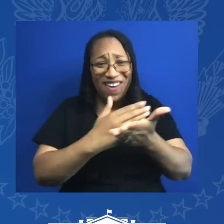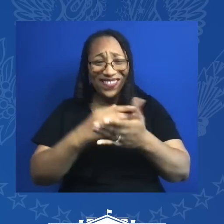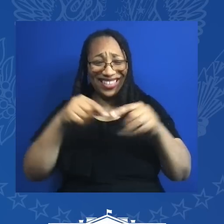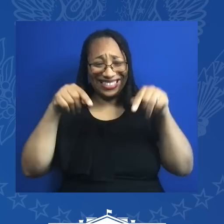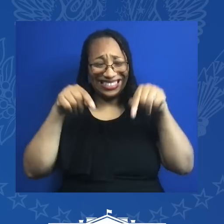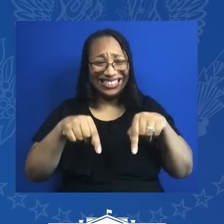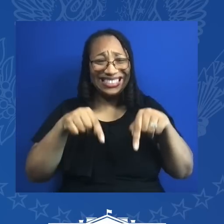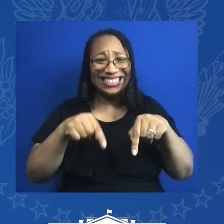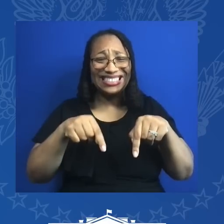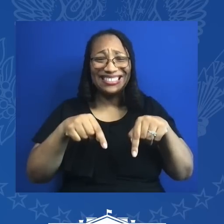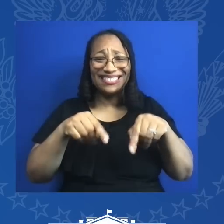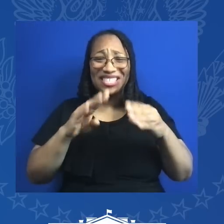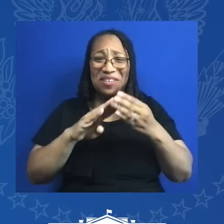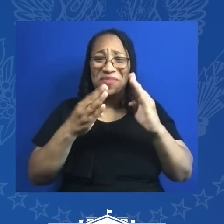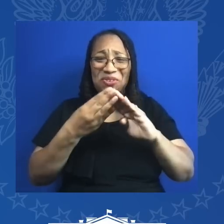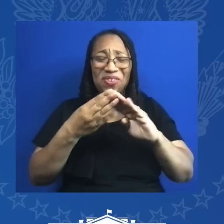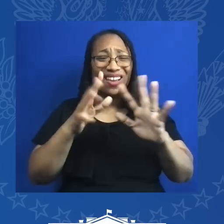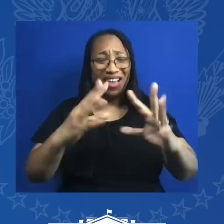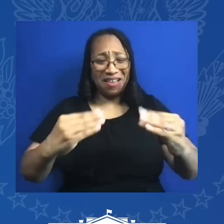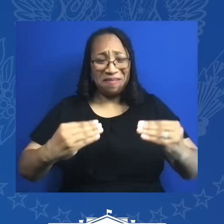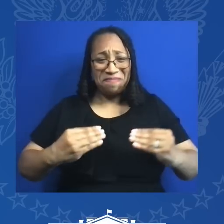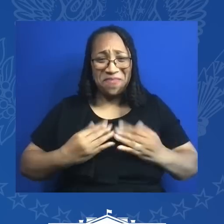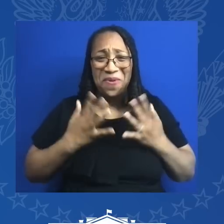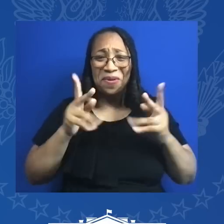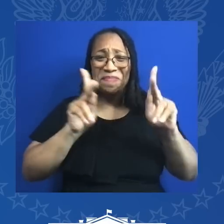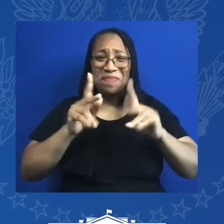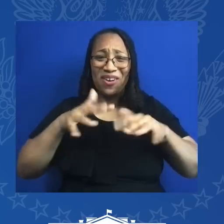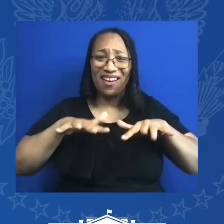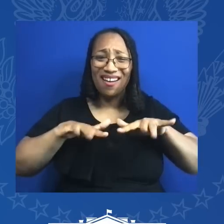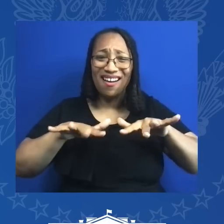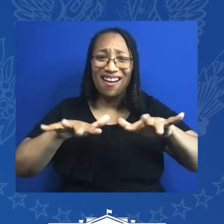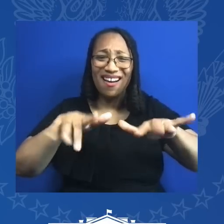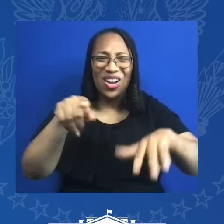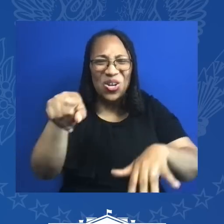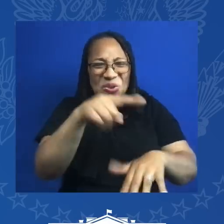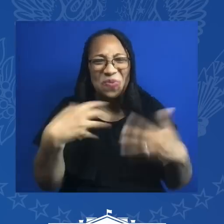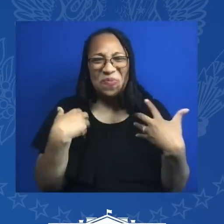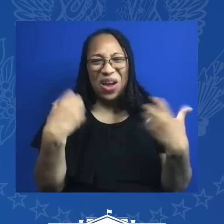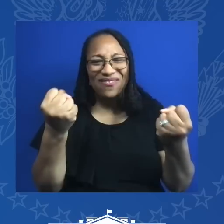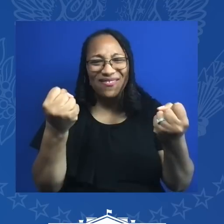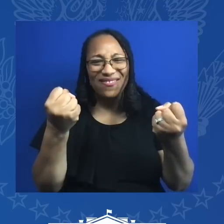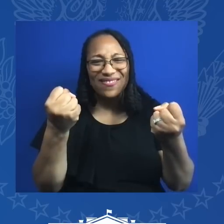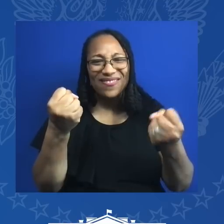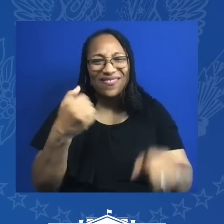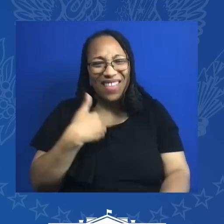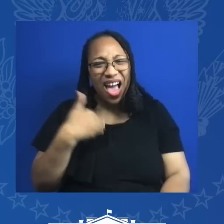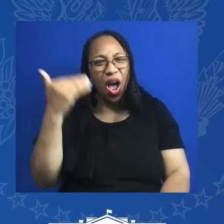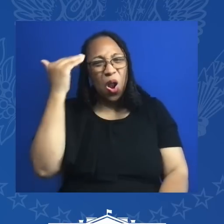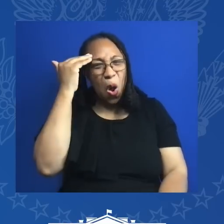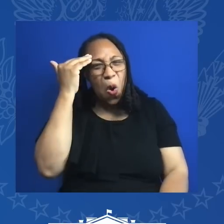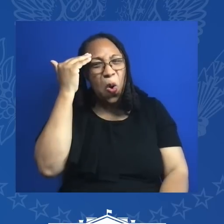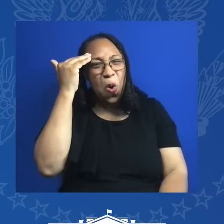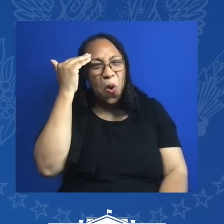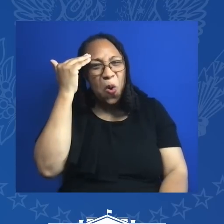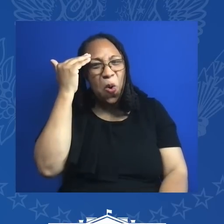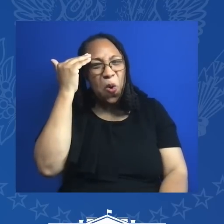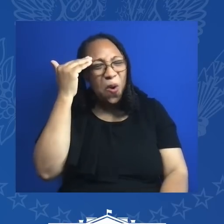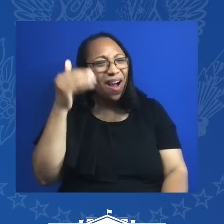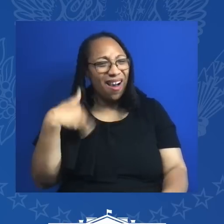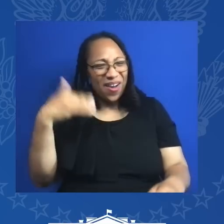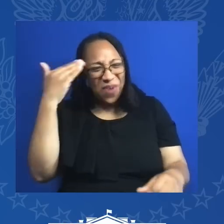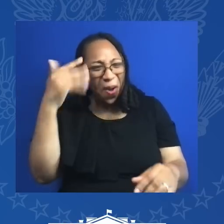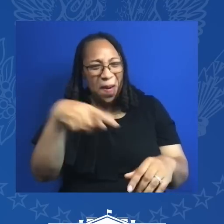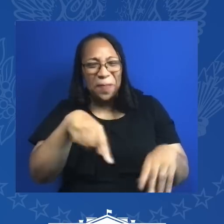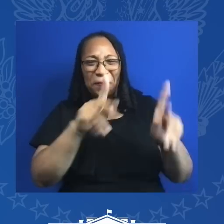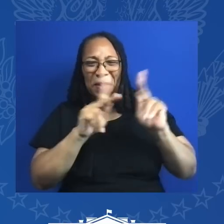known. And I've known a lot of good folks. You set an example for the nation and, quite frankly,